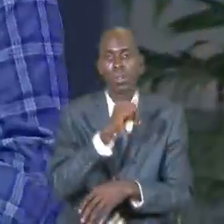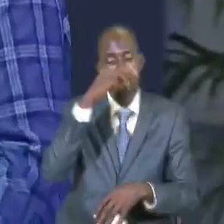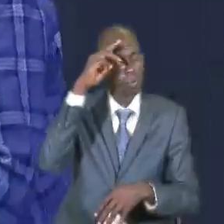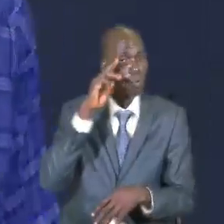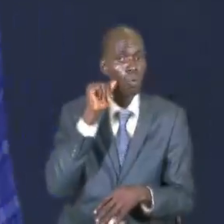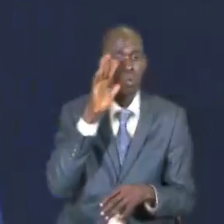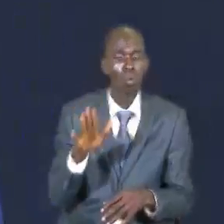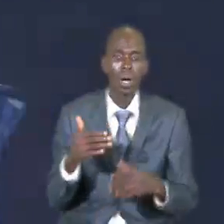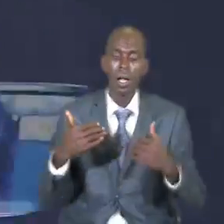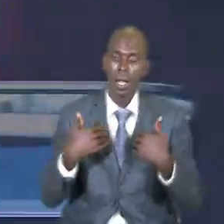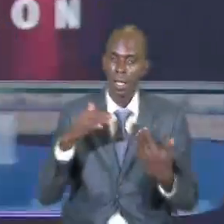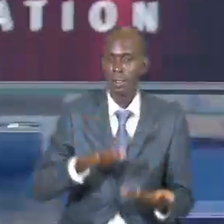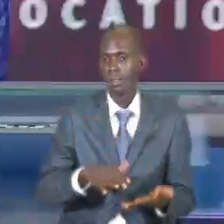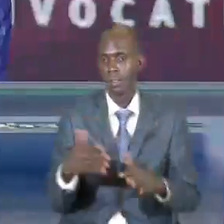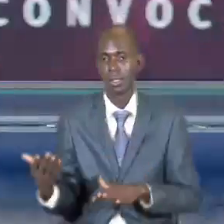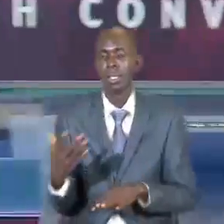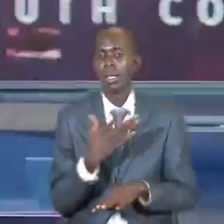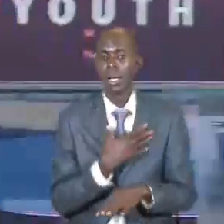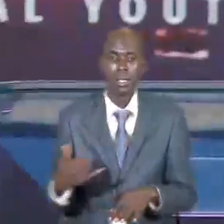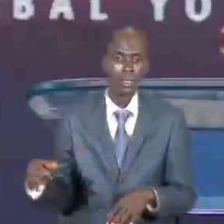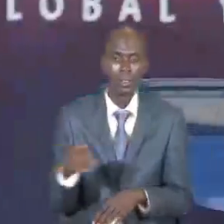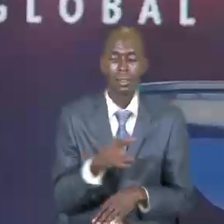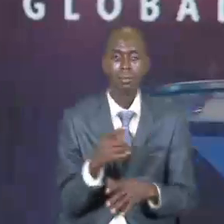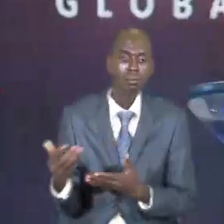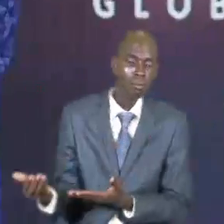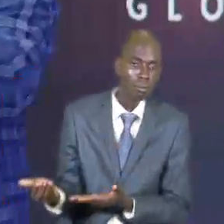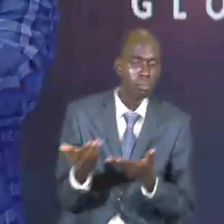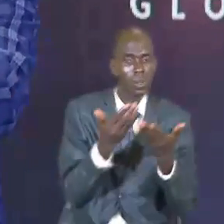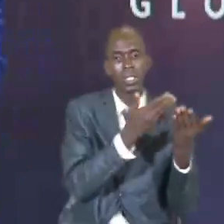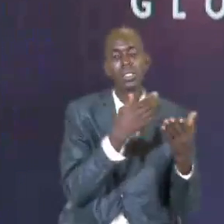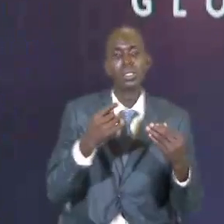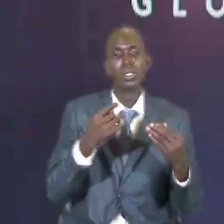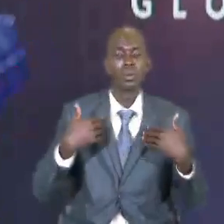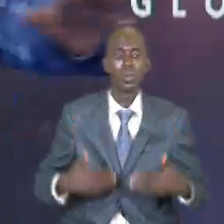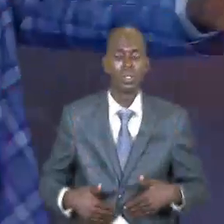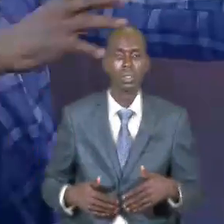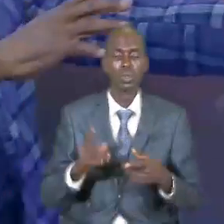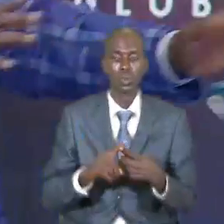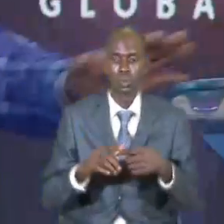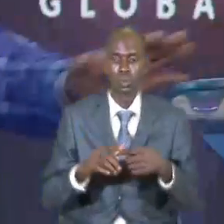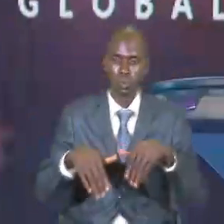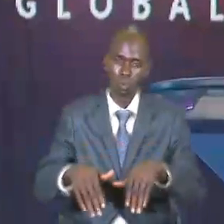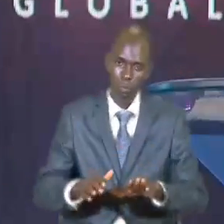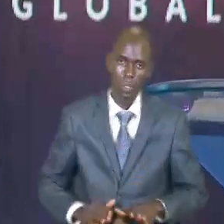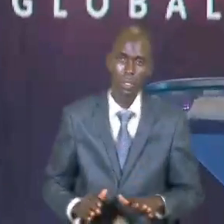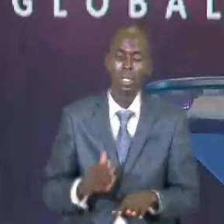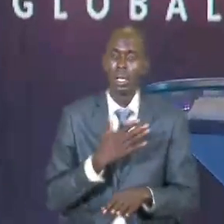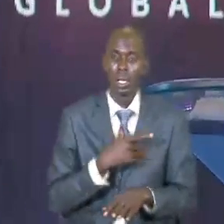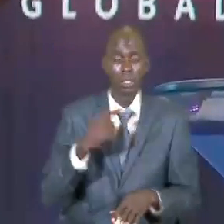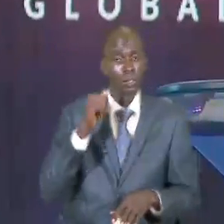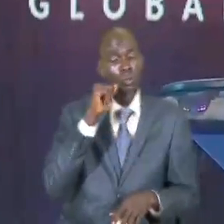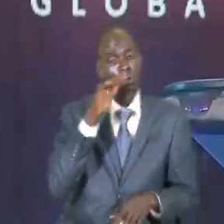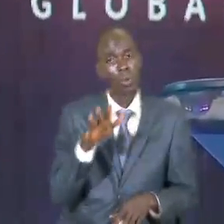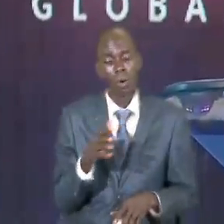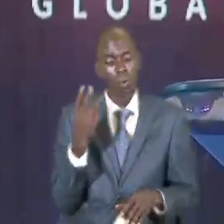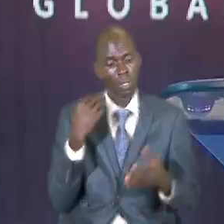the procession going to bury that son. The widow was there and all the people were there, and